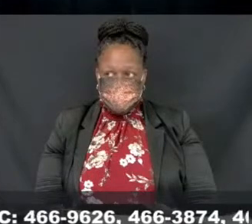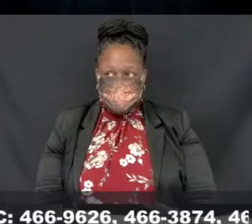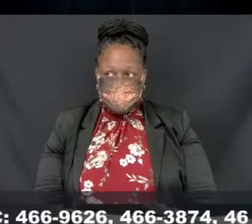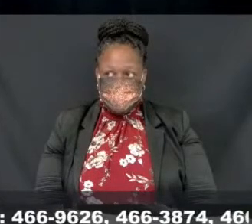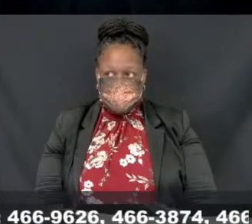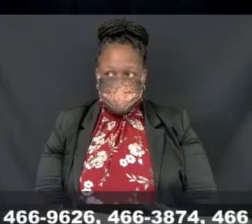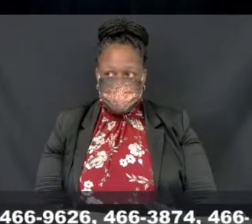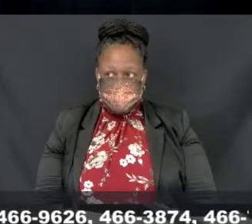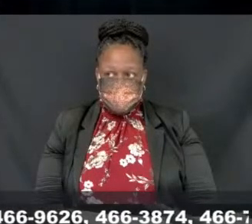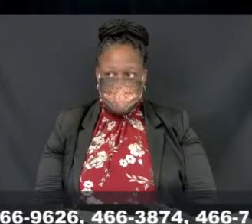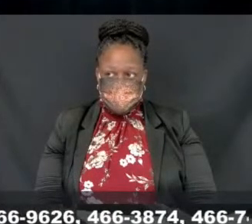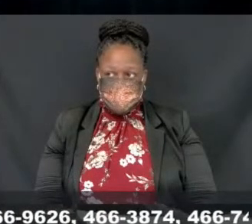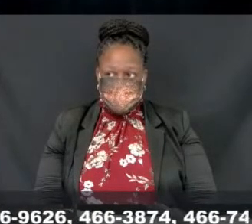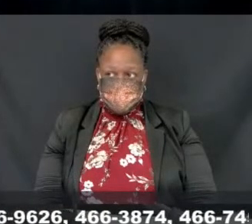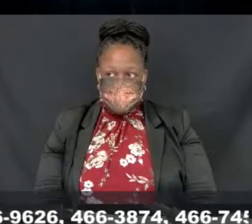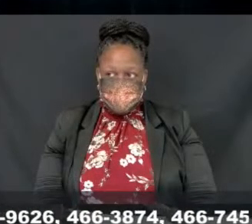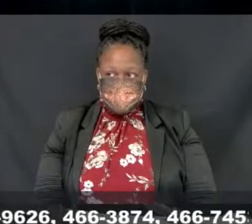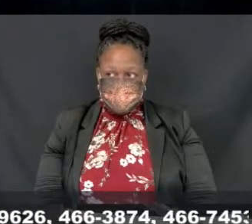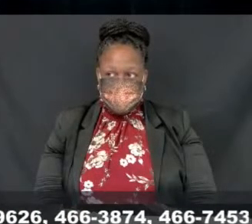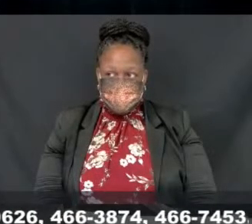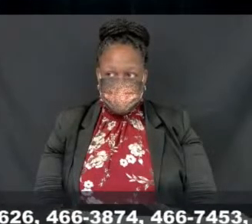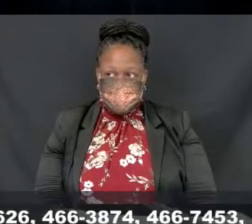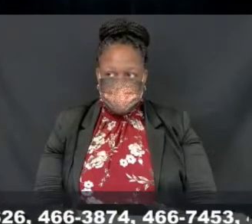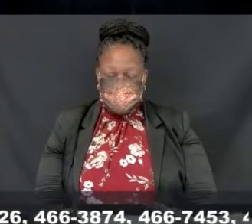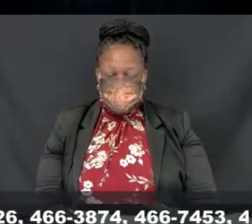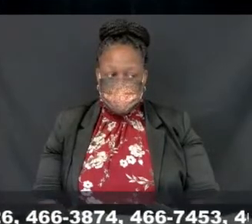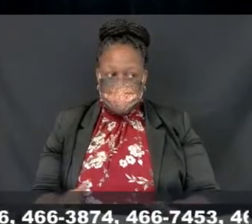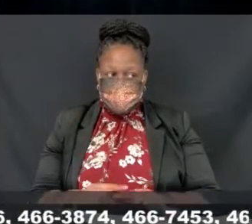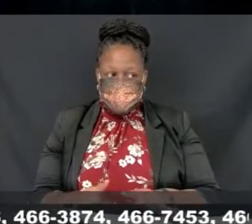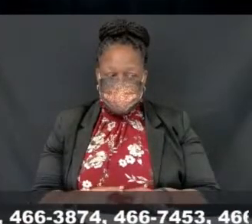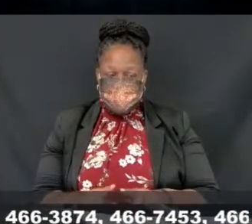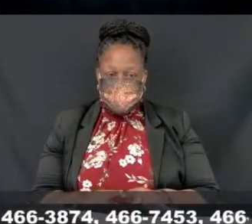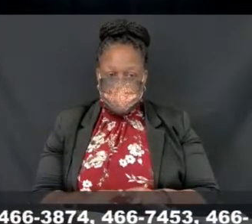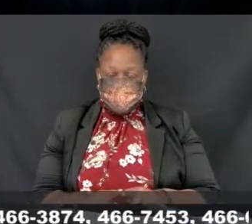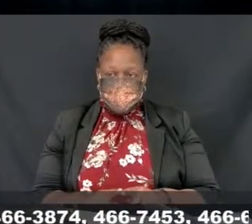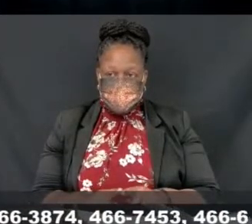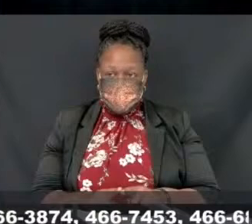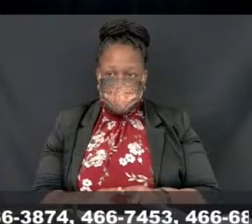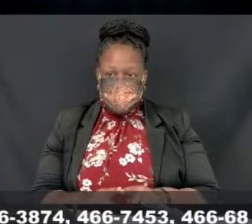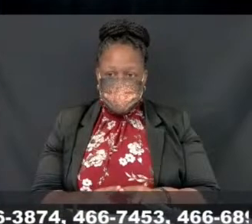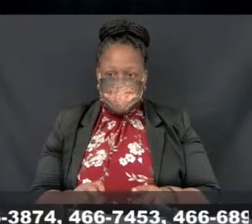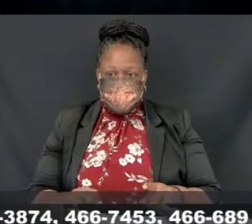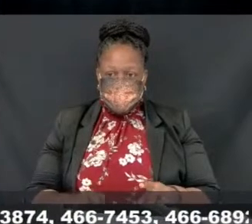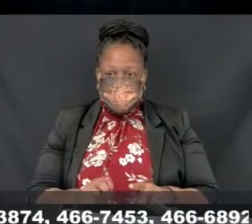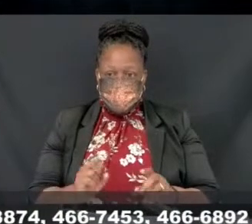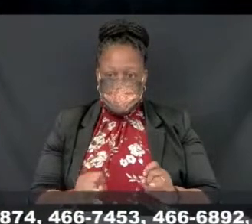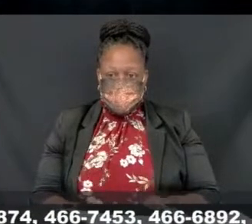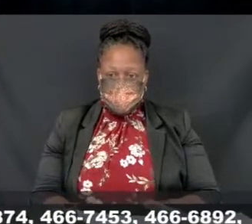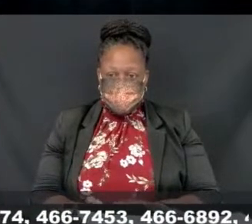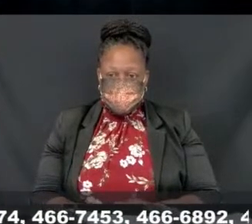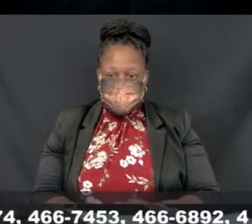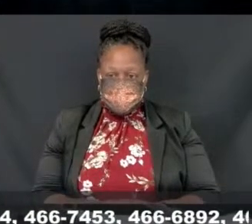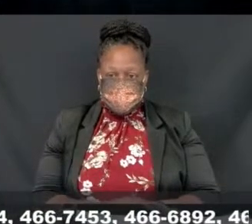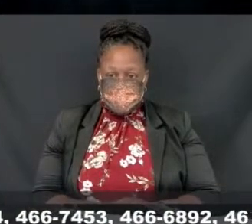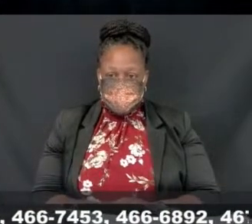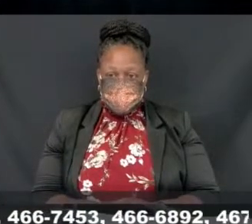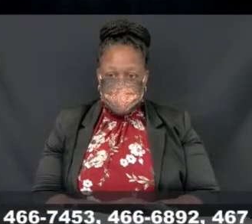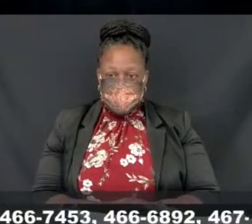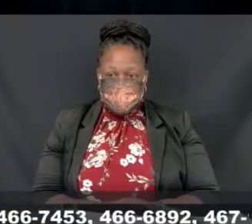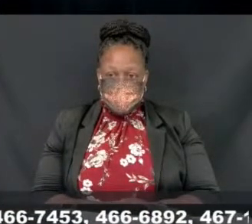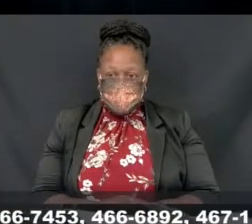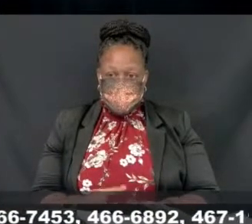private sector, the tourism authority, tourism sector, the various media houses, the